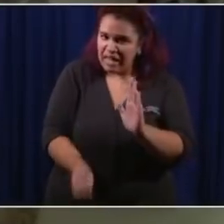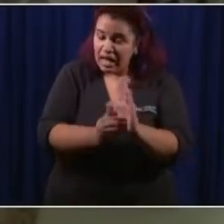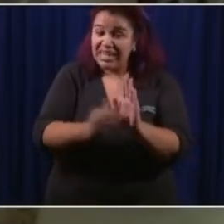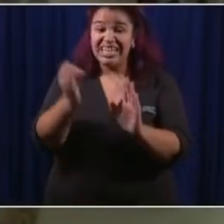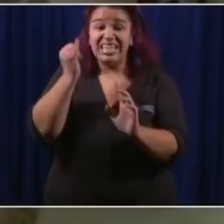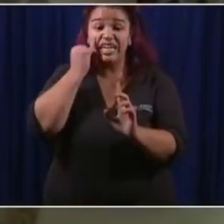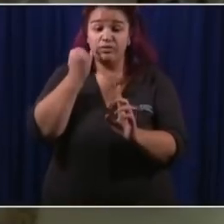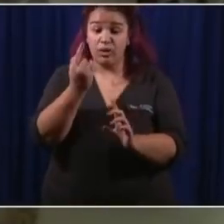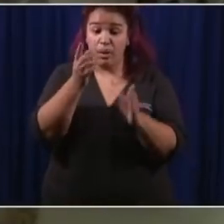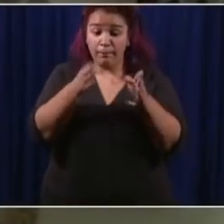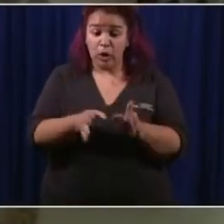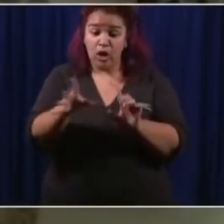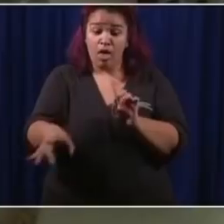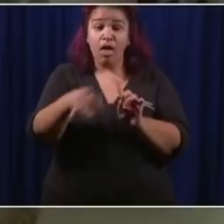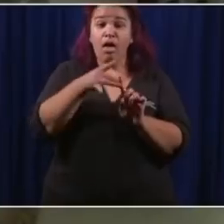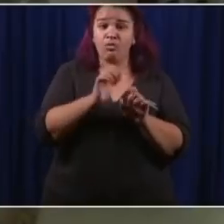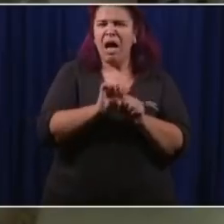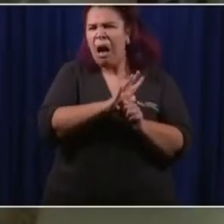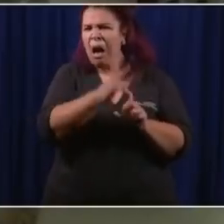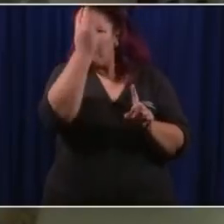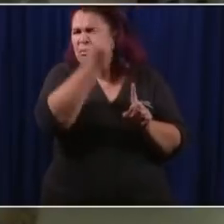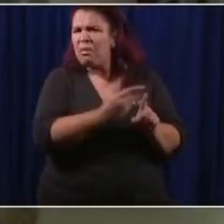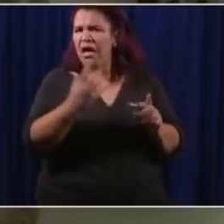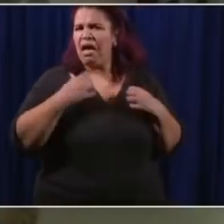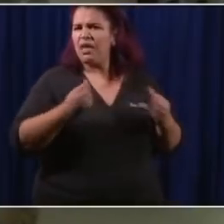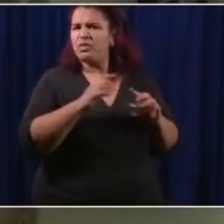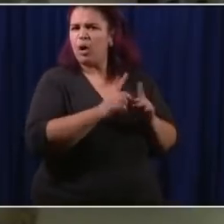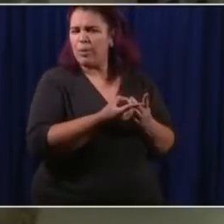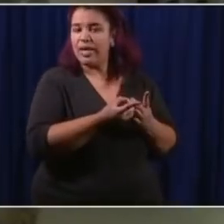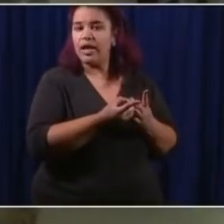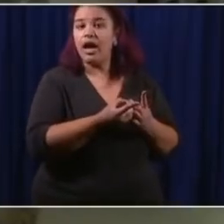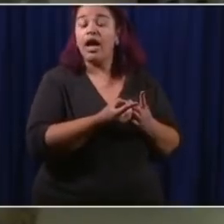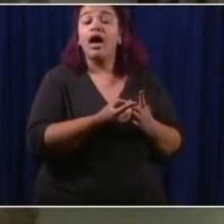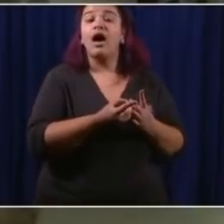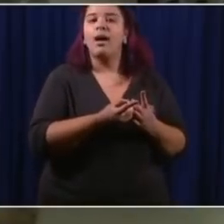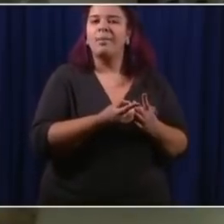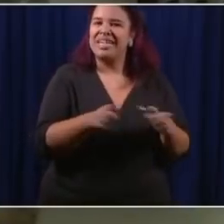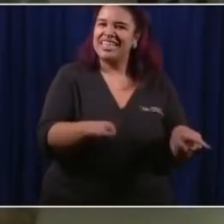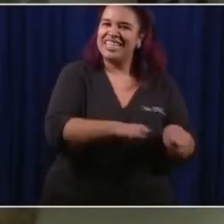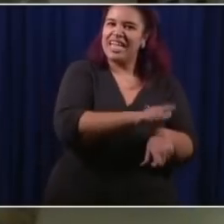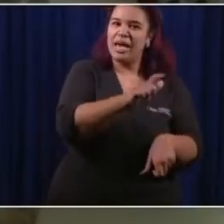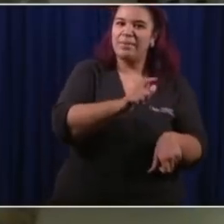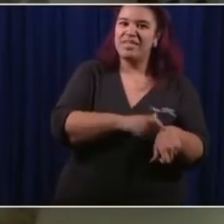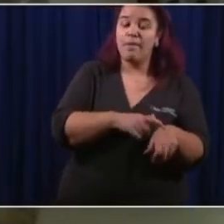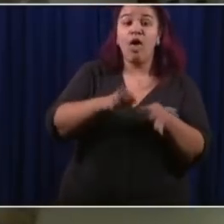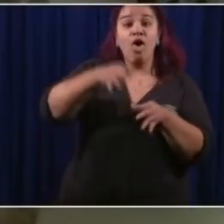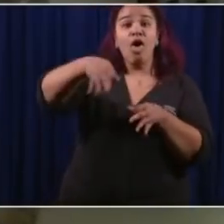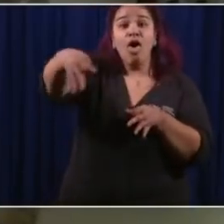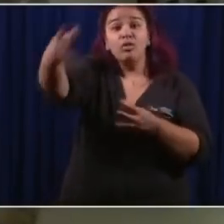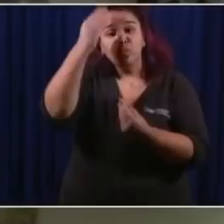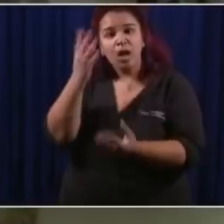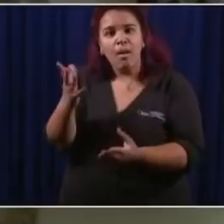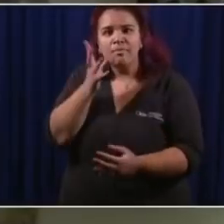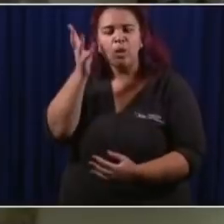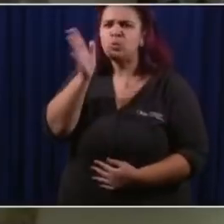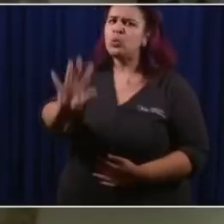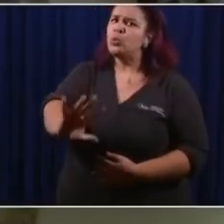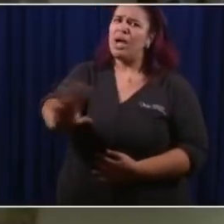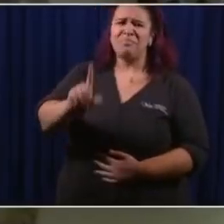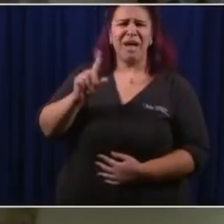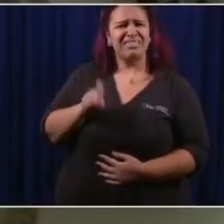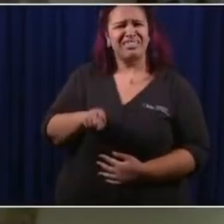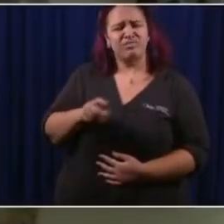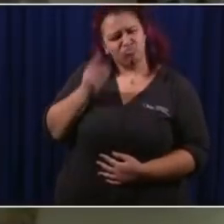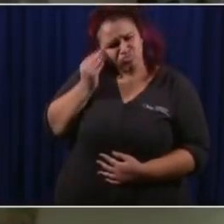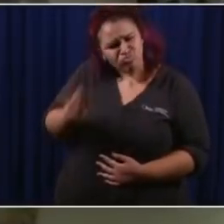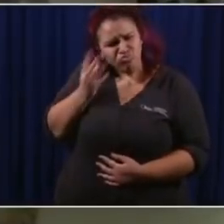obviously, but it needs to be also in real time reported to parents so that parents have an idea of what's going on,